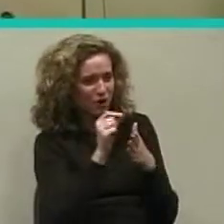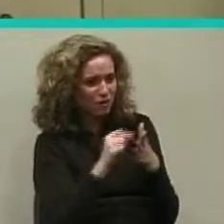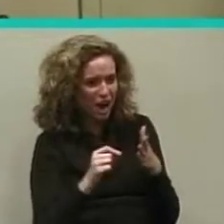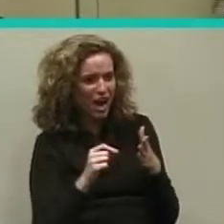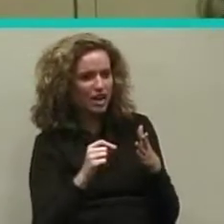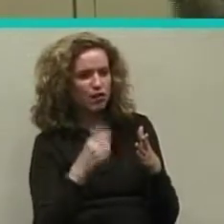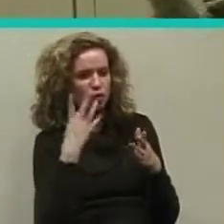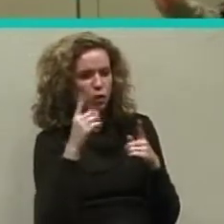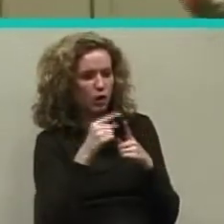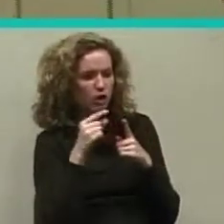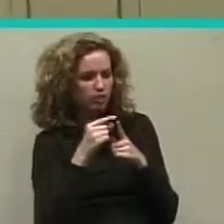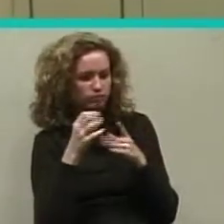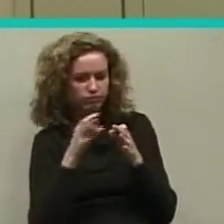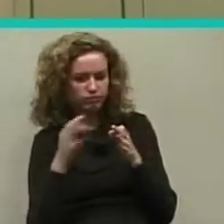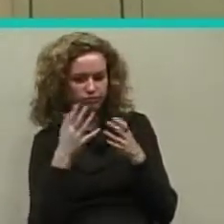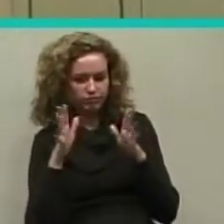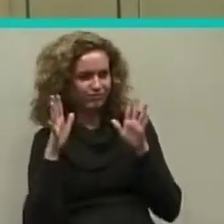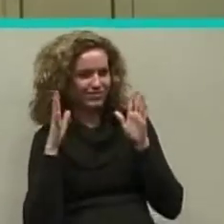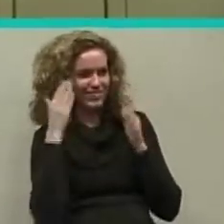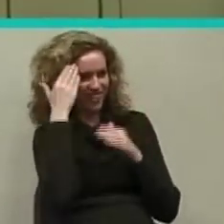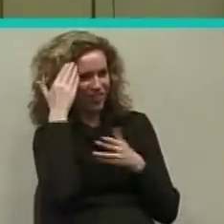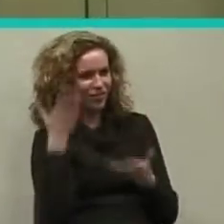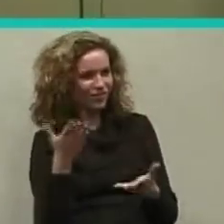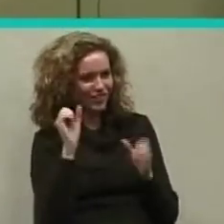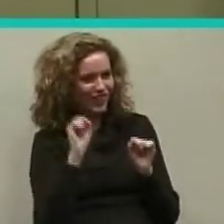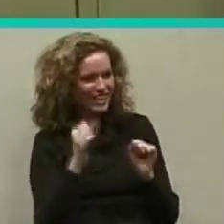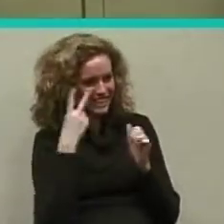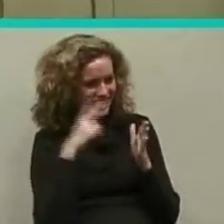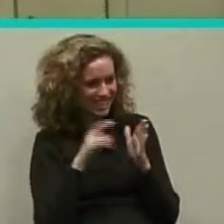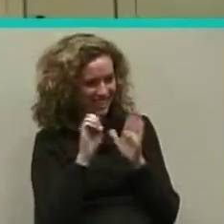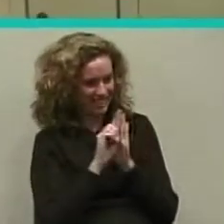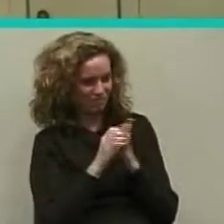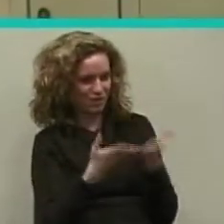get it done in 4 words, we're not doing it. Okay, let's be honest.